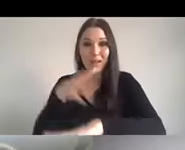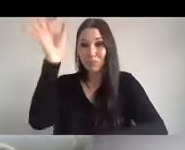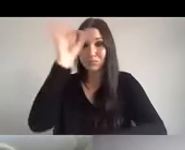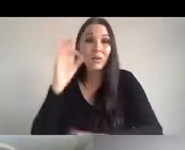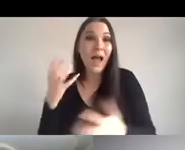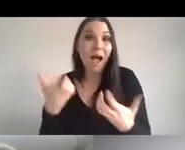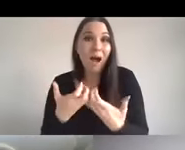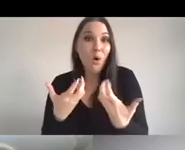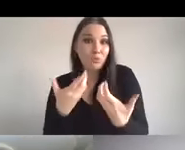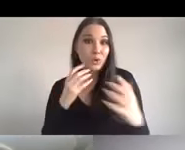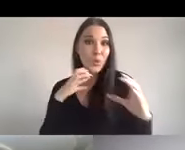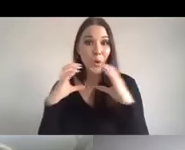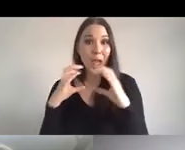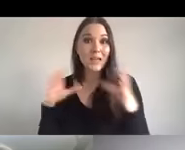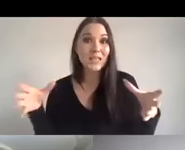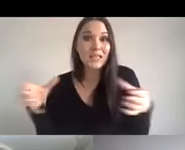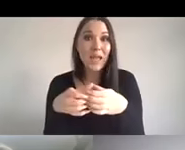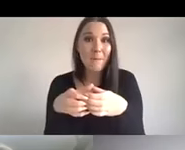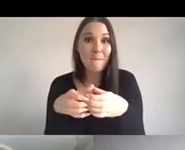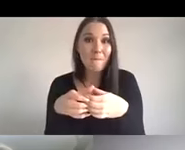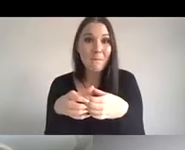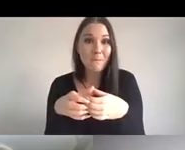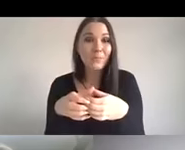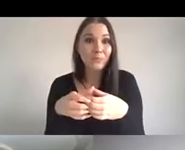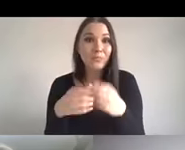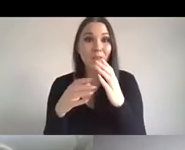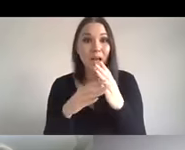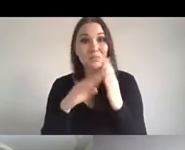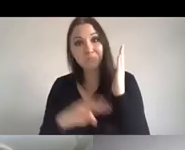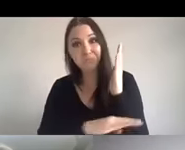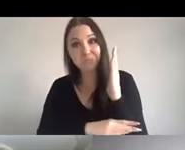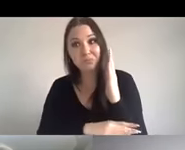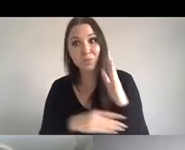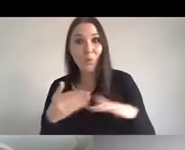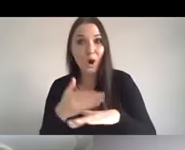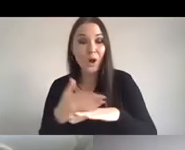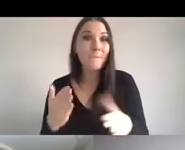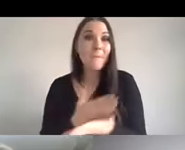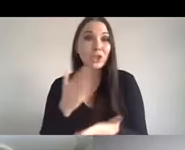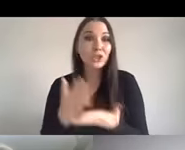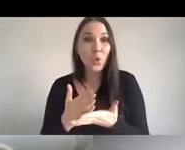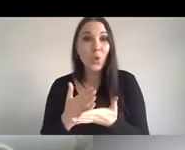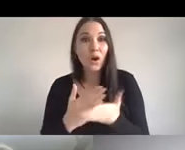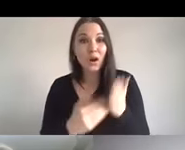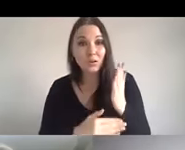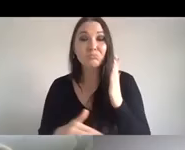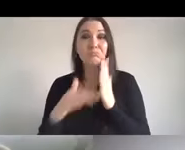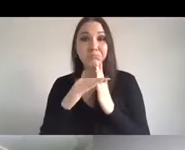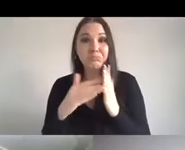your team, or how do you distribute the work to ensure that you can get an end-to-end model in production